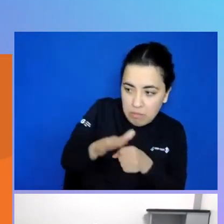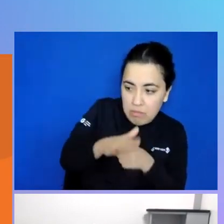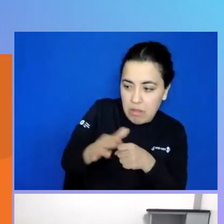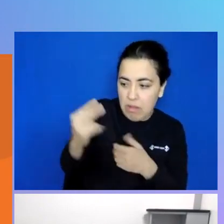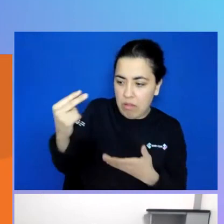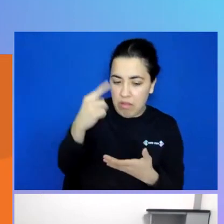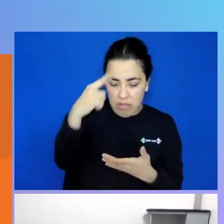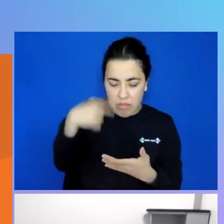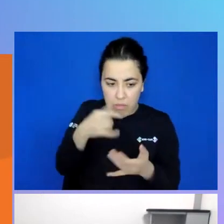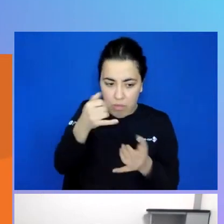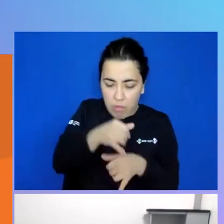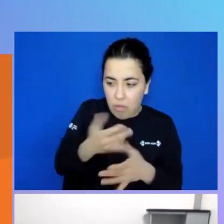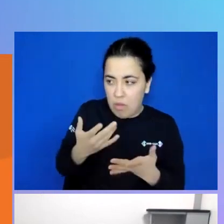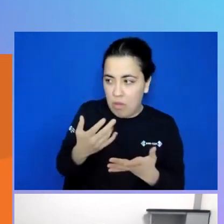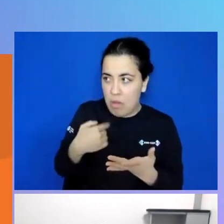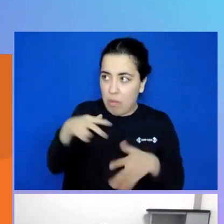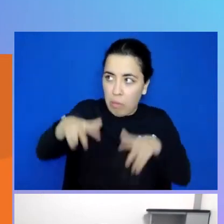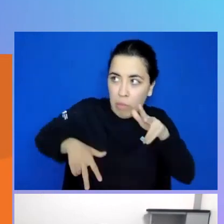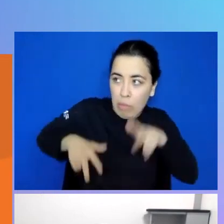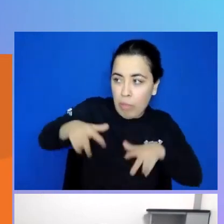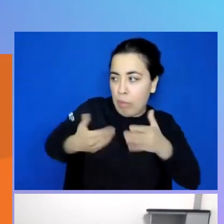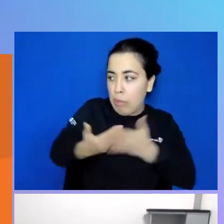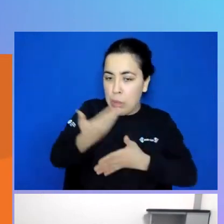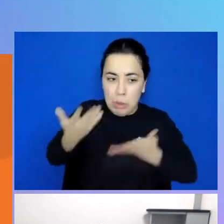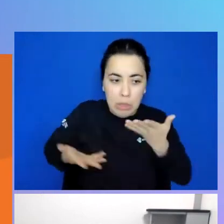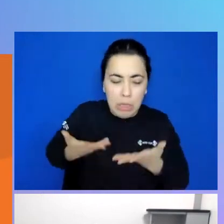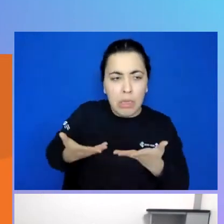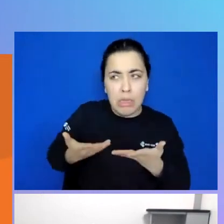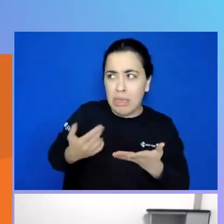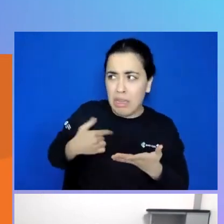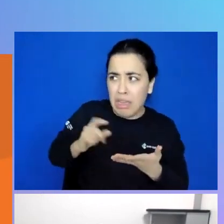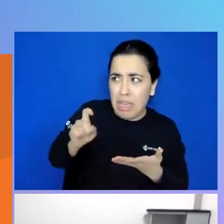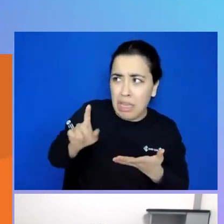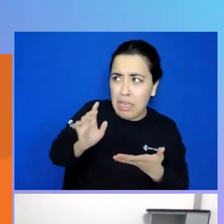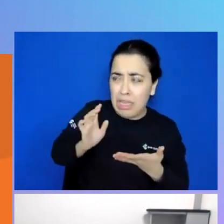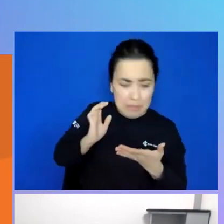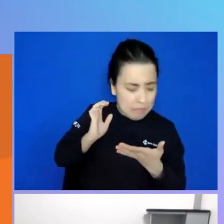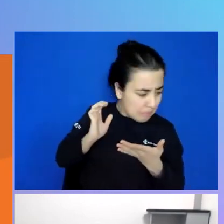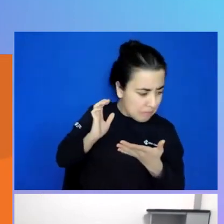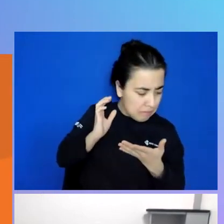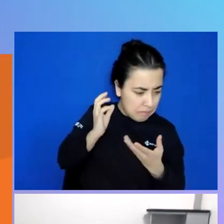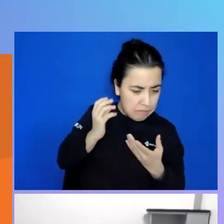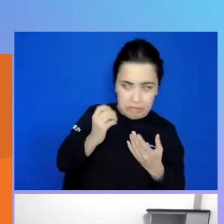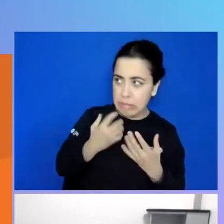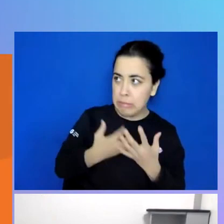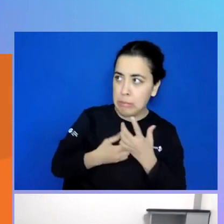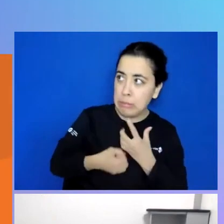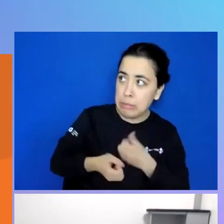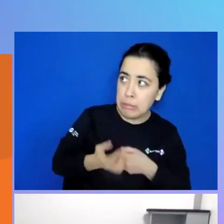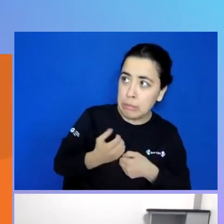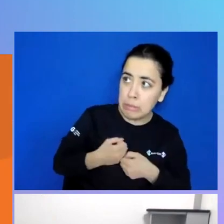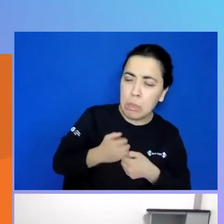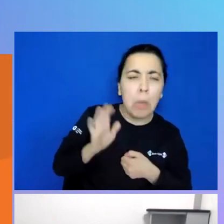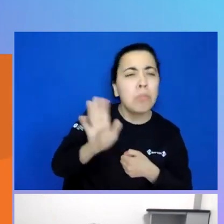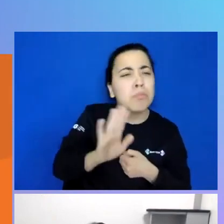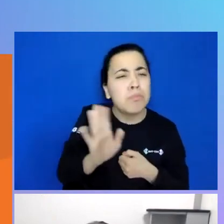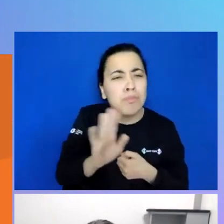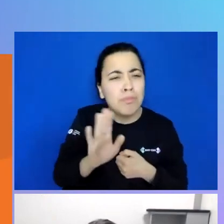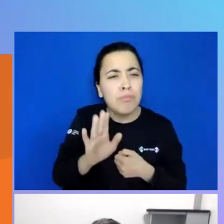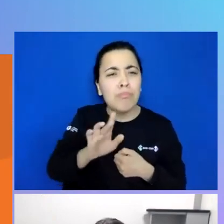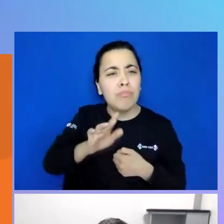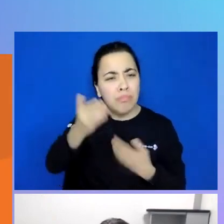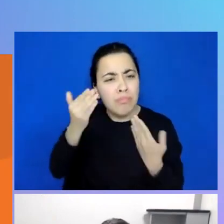ask a question about that. And I find that's really not the case, not just for